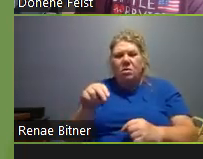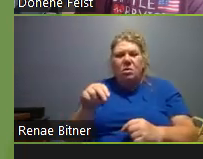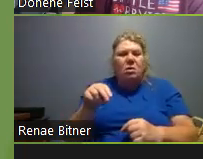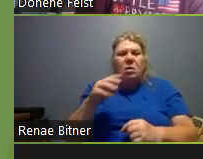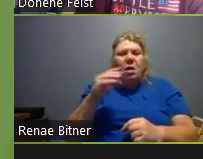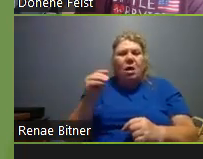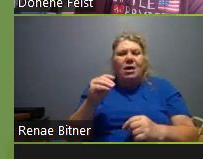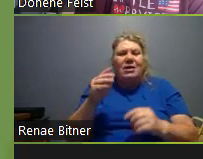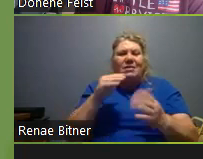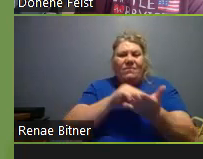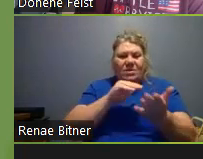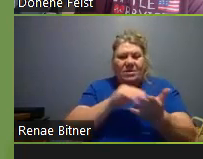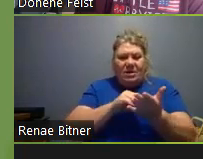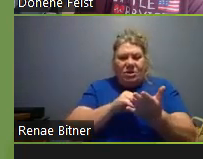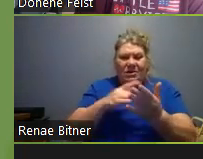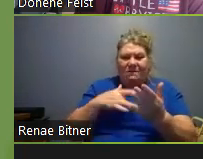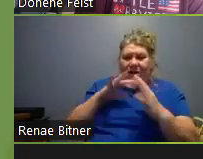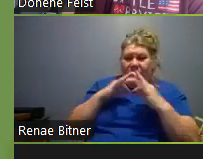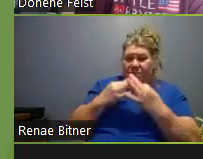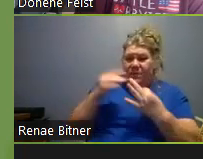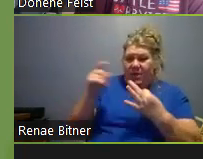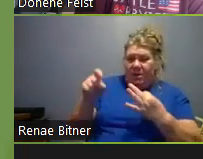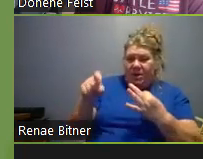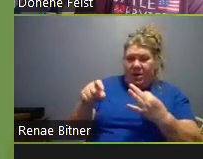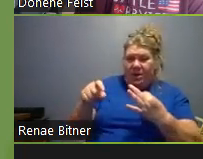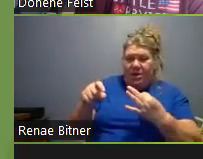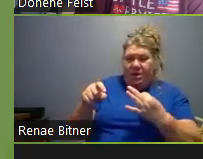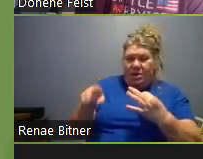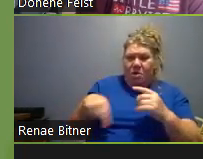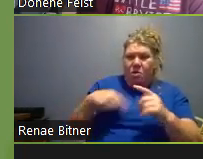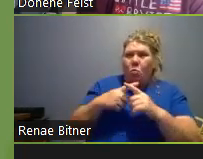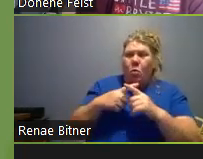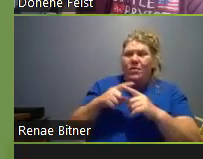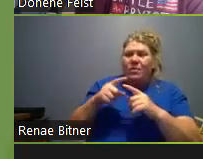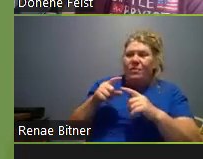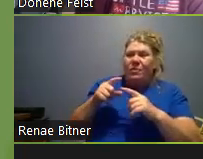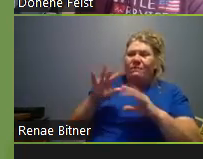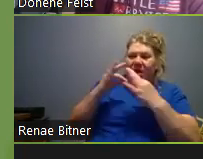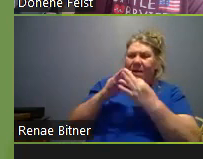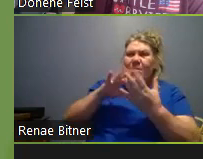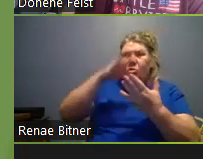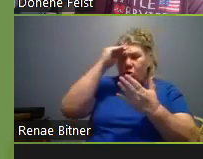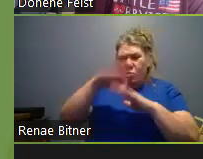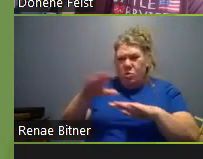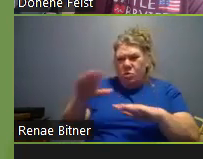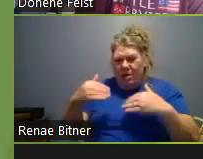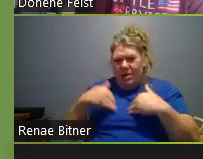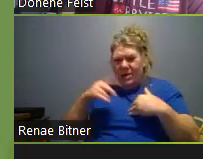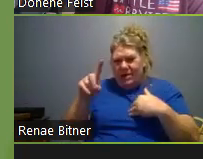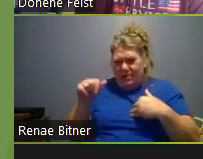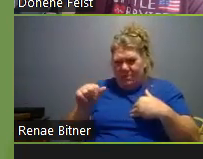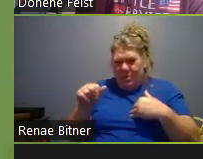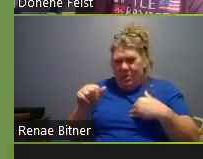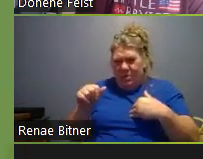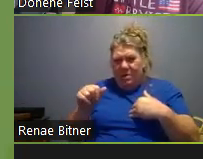a physician felt the family needed when they were just receiving the news or providing the news that a family has a